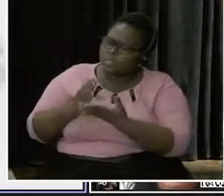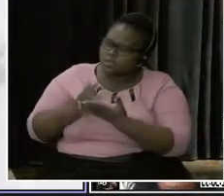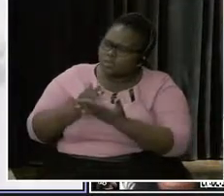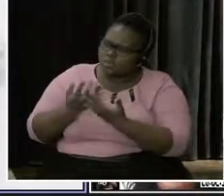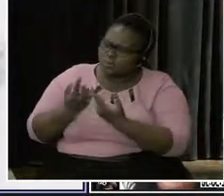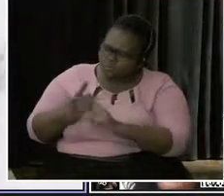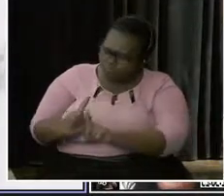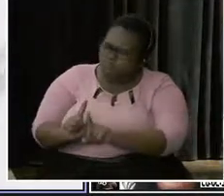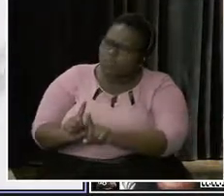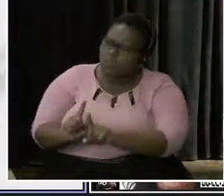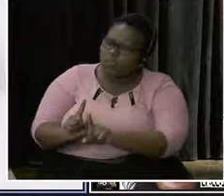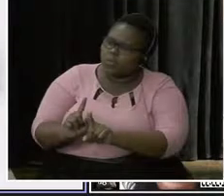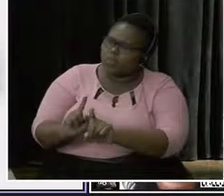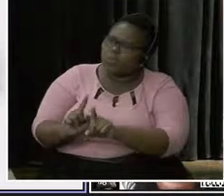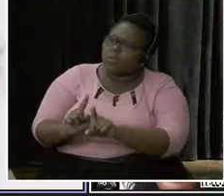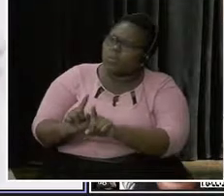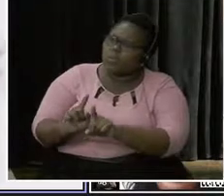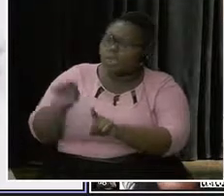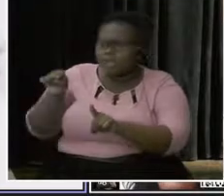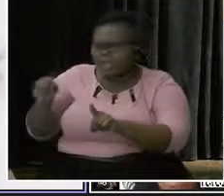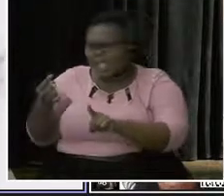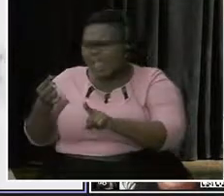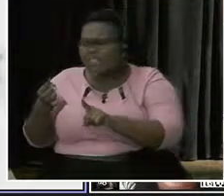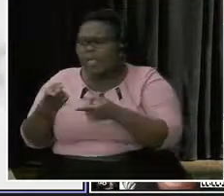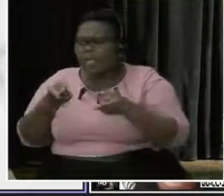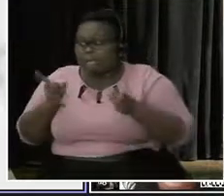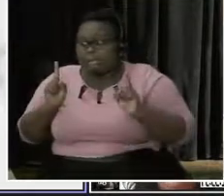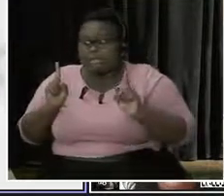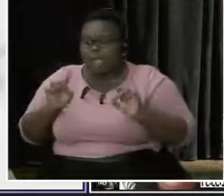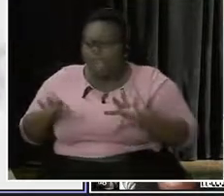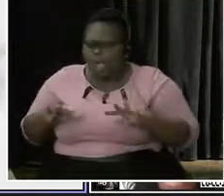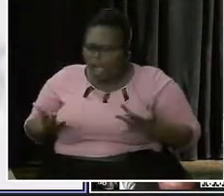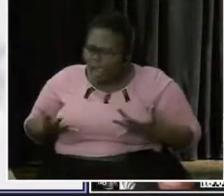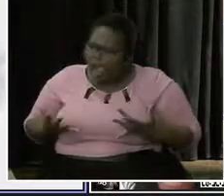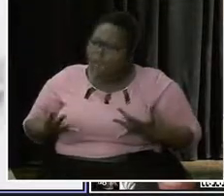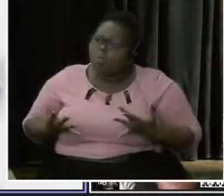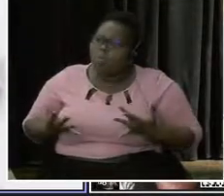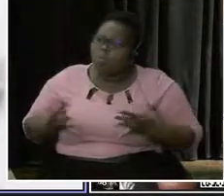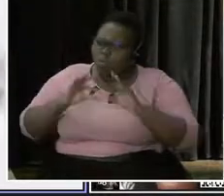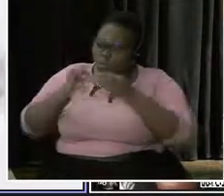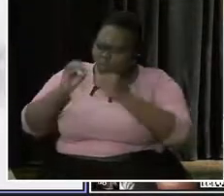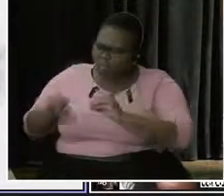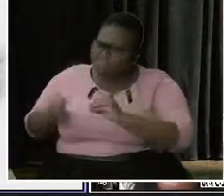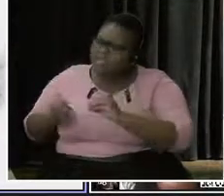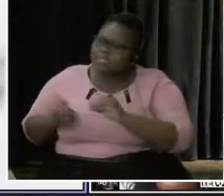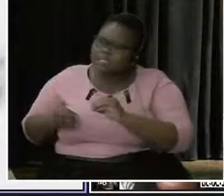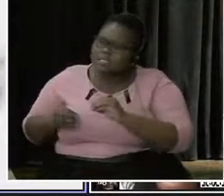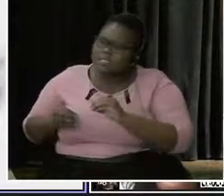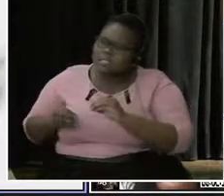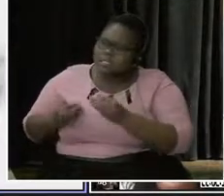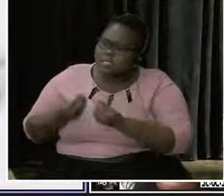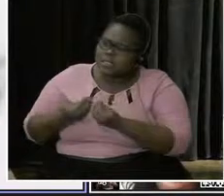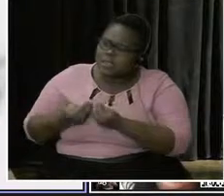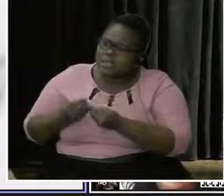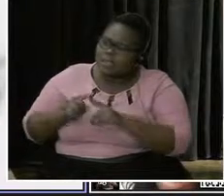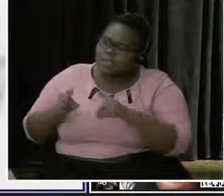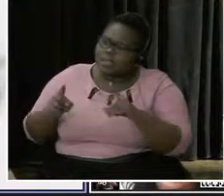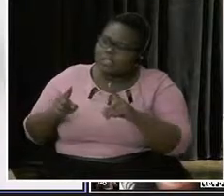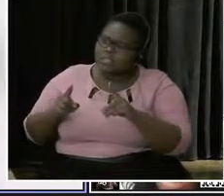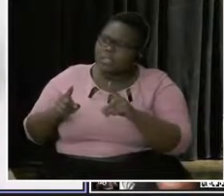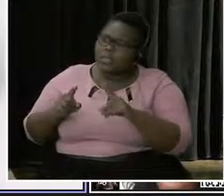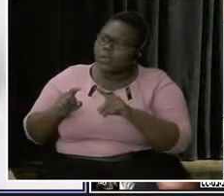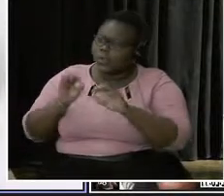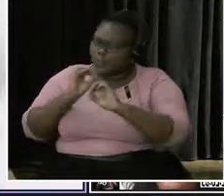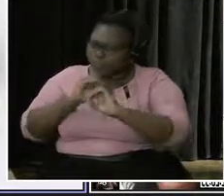Critical vacancies, another red flag. How do you mobilize a force when you don't have the warm bodies that actually make up that